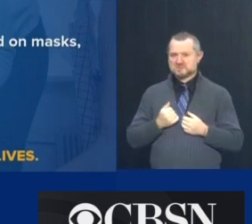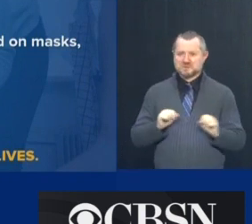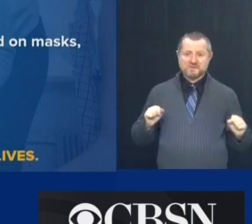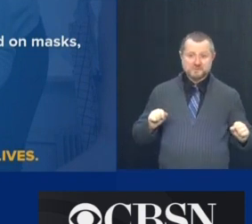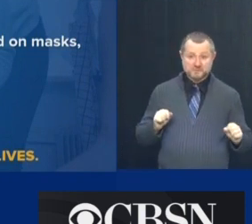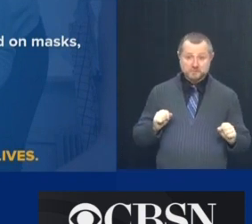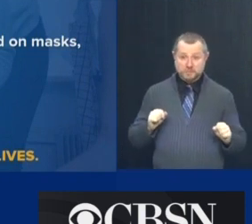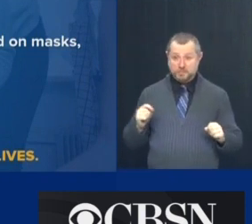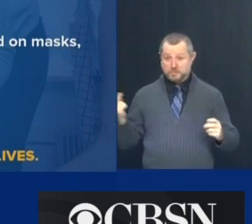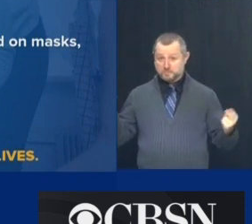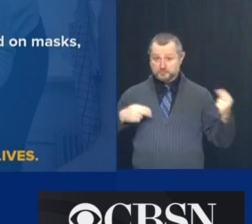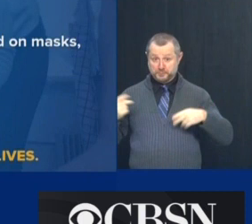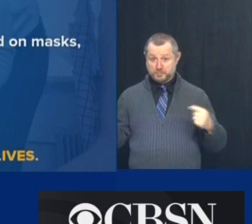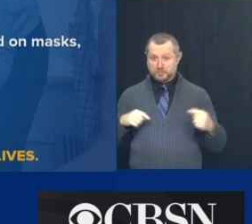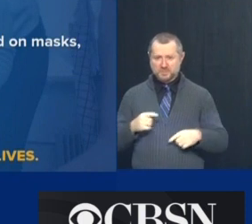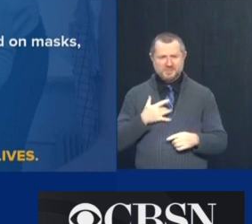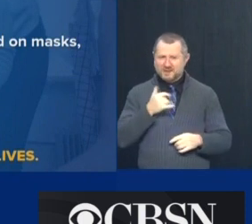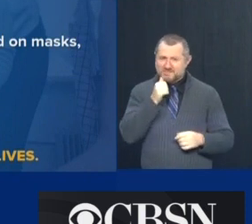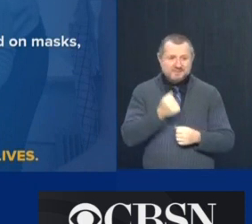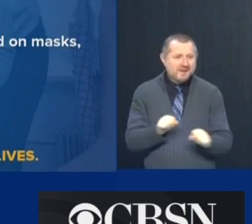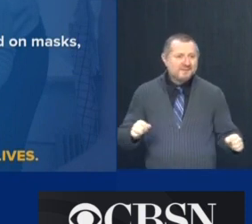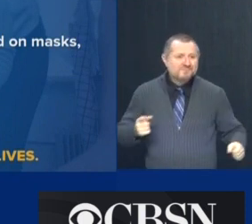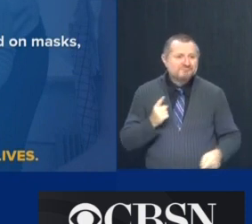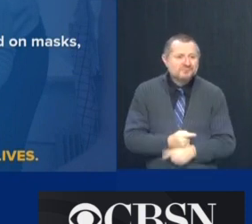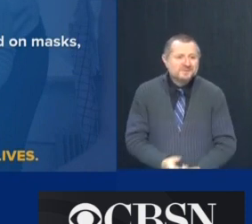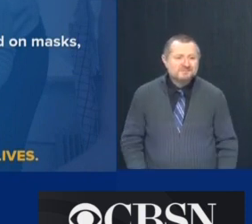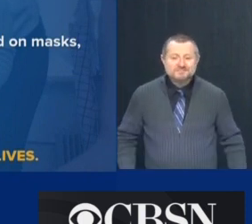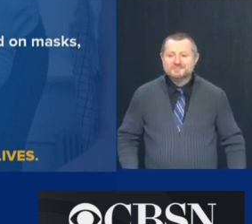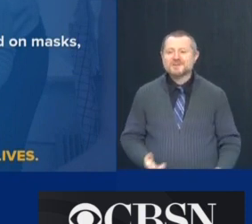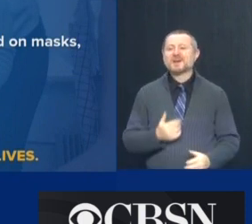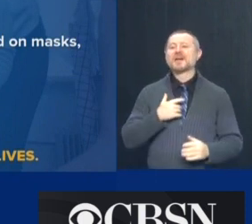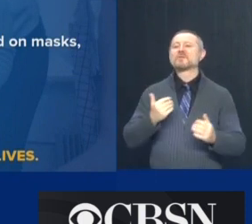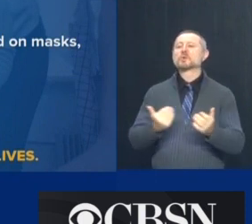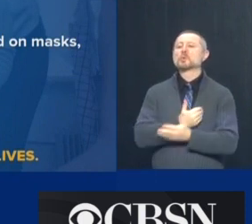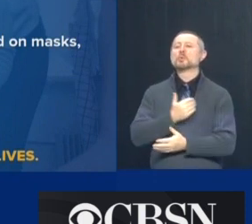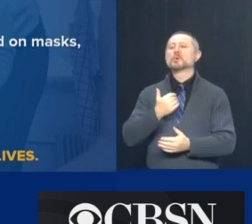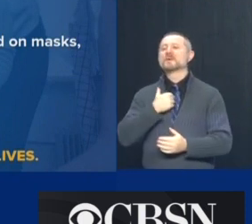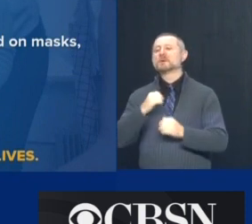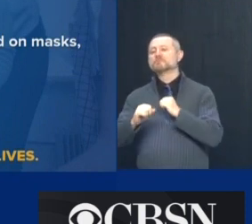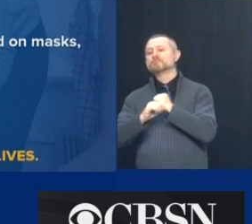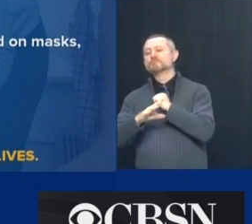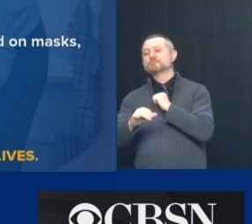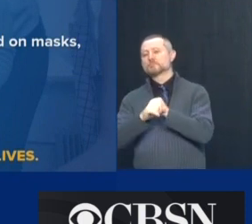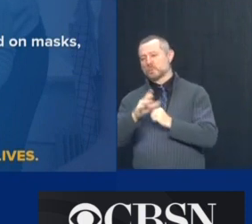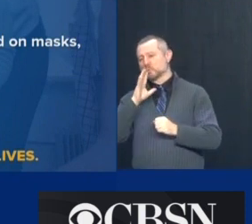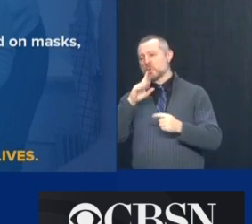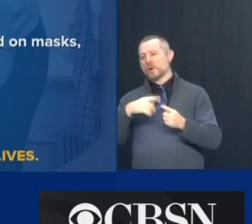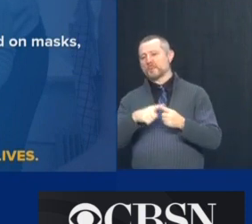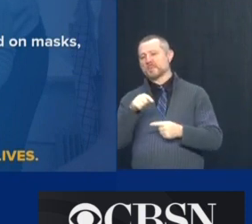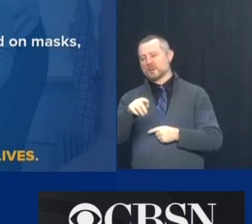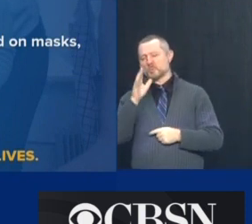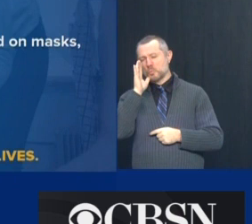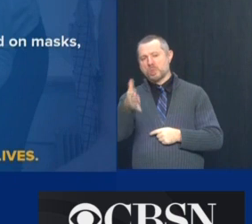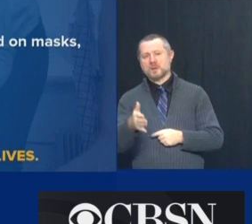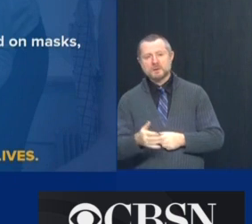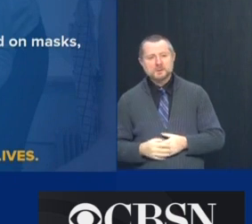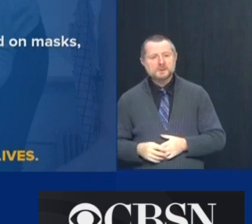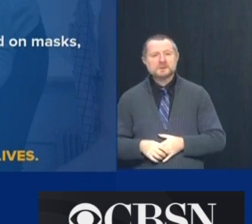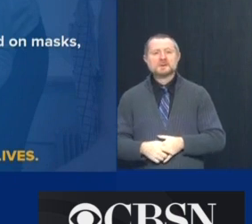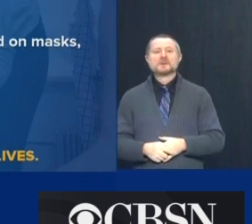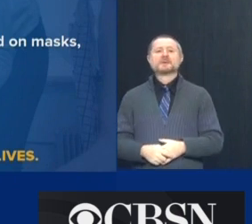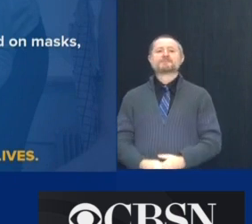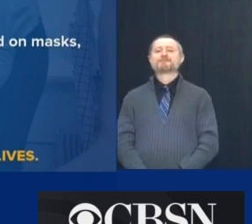safe. And we're going to have a new public education campaign that speaks just to this. This is